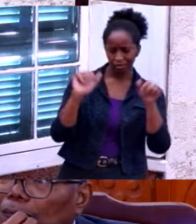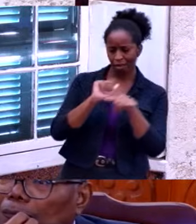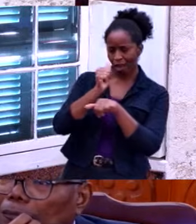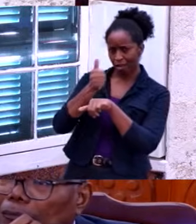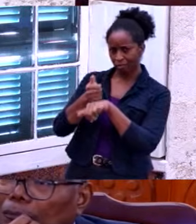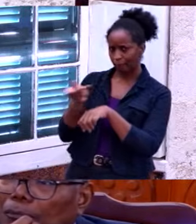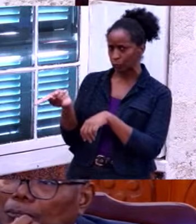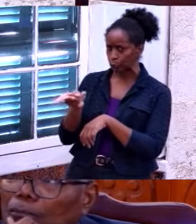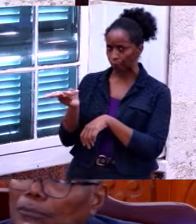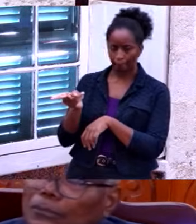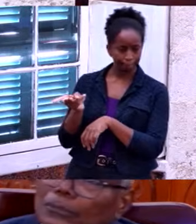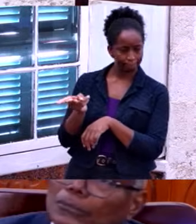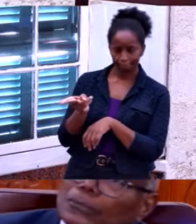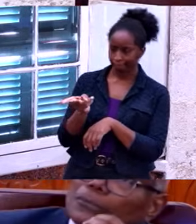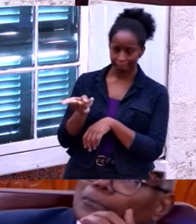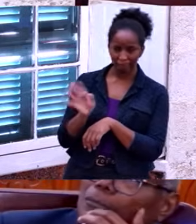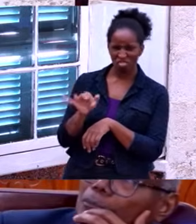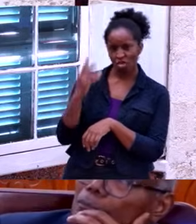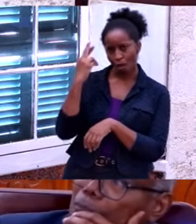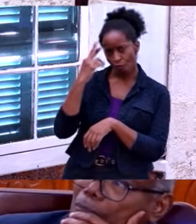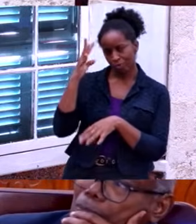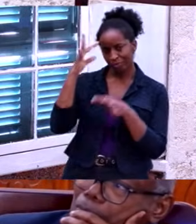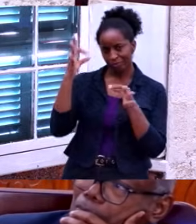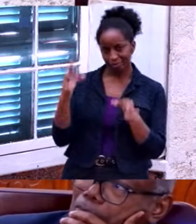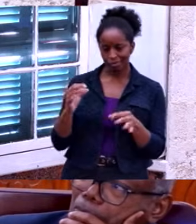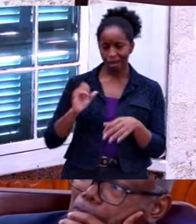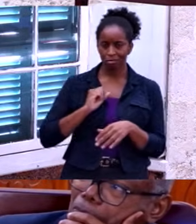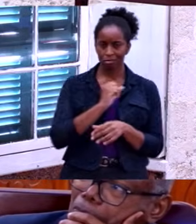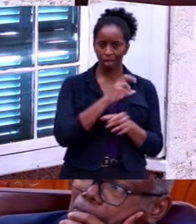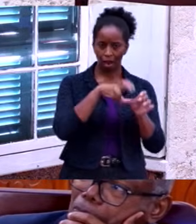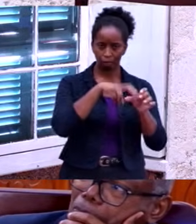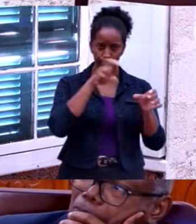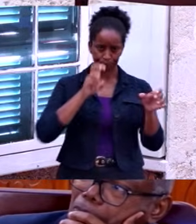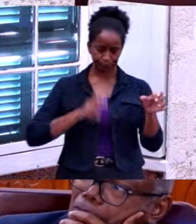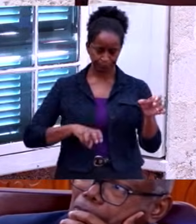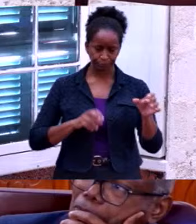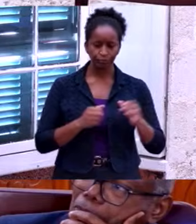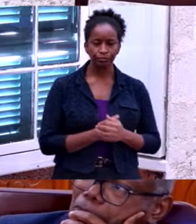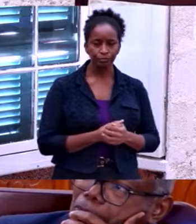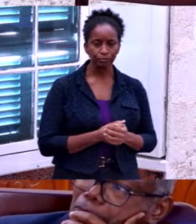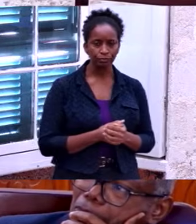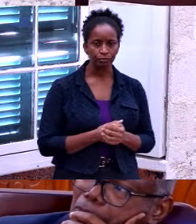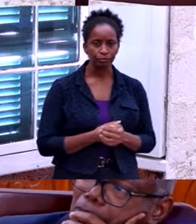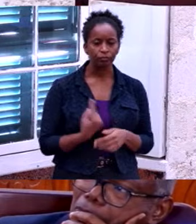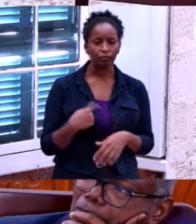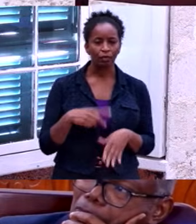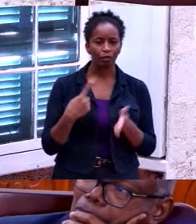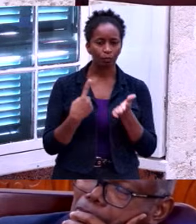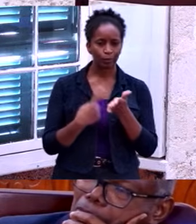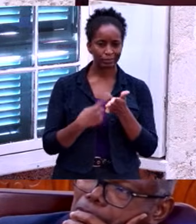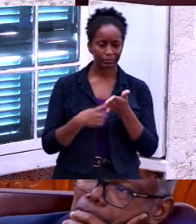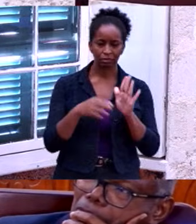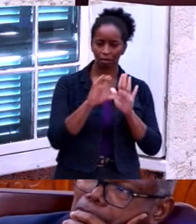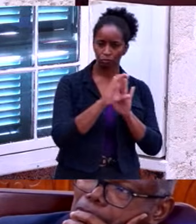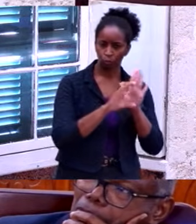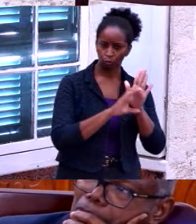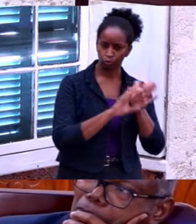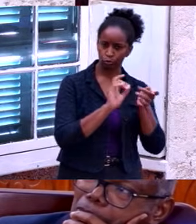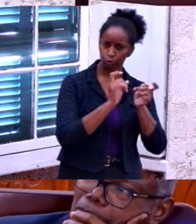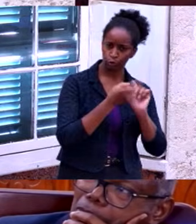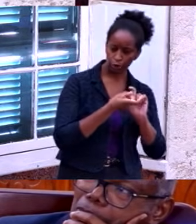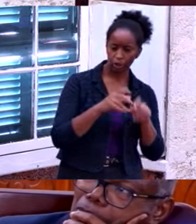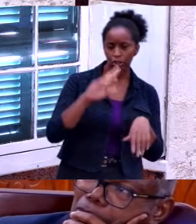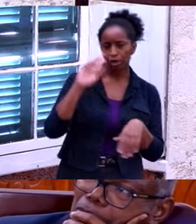shifts in our constitution and shifts within our parliamentary process, I think that this